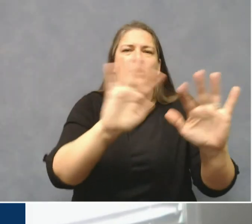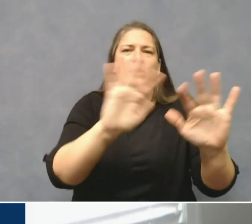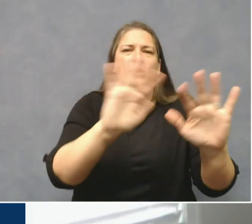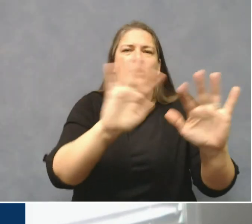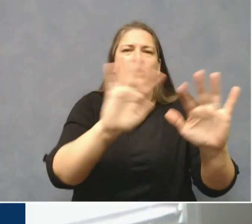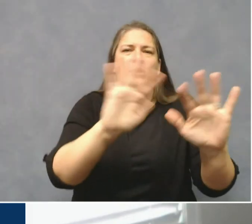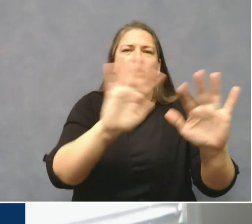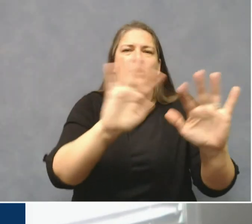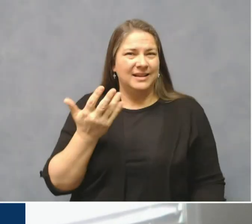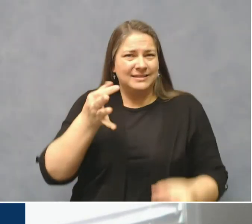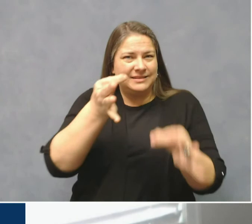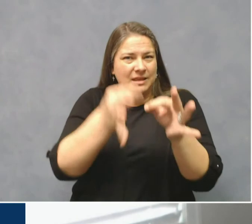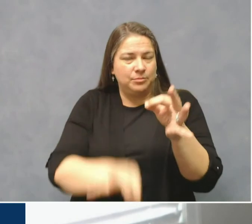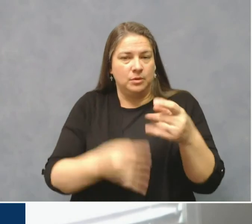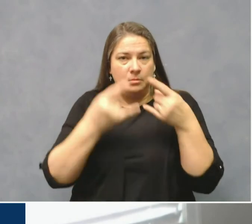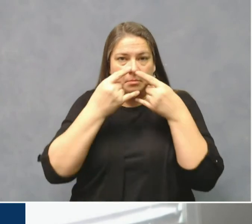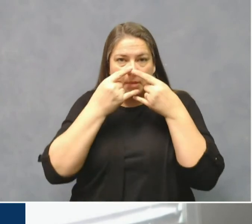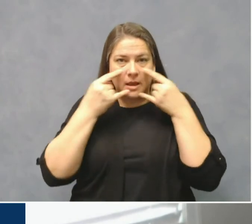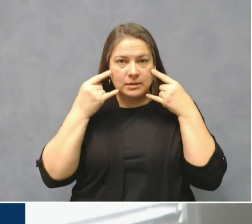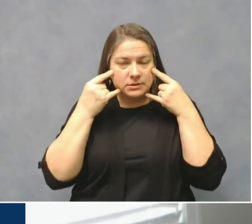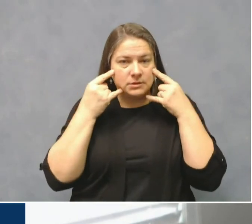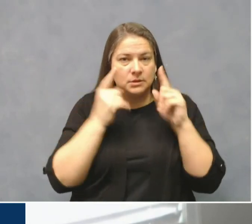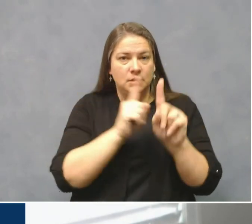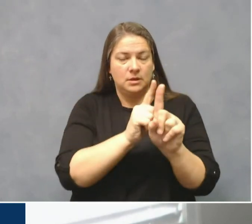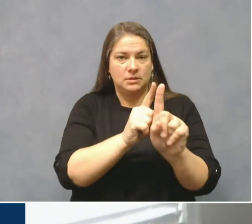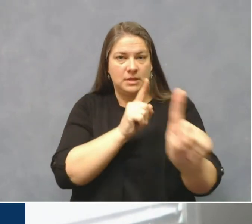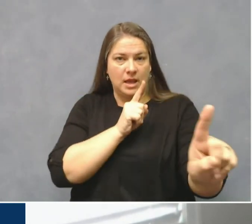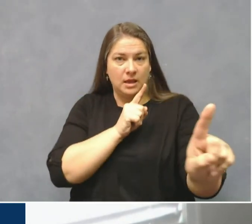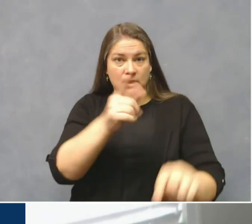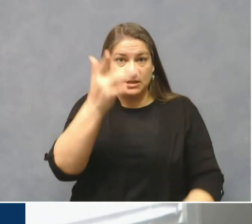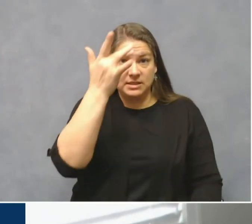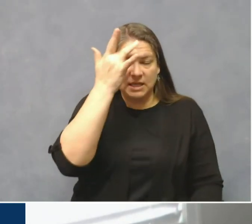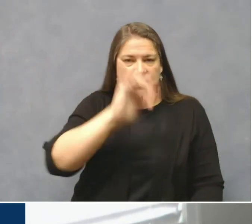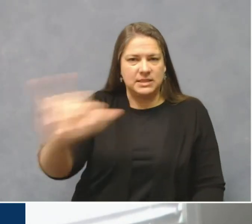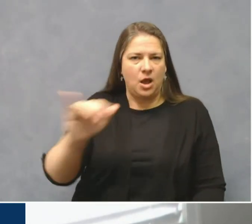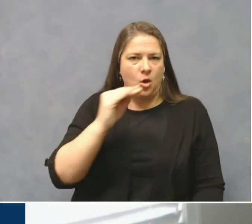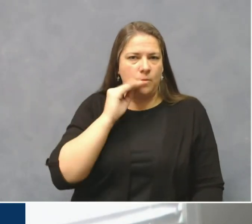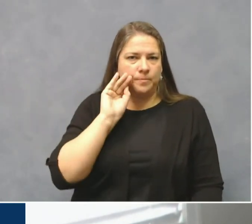to be done. Stay home if you're sick. Thank you very